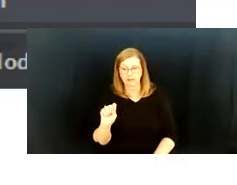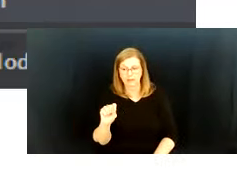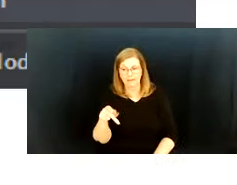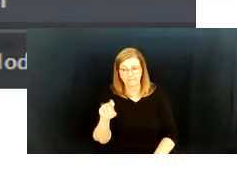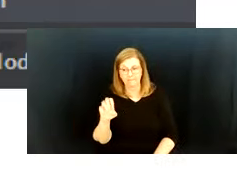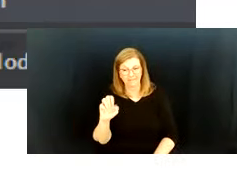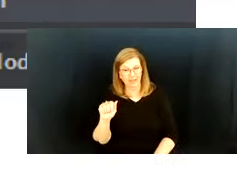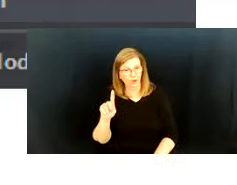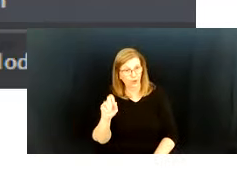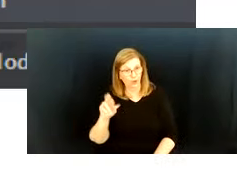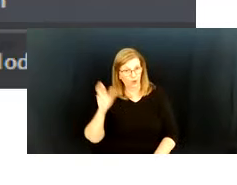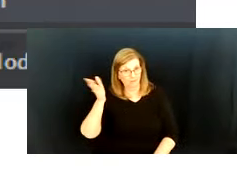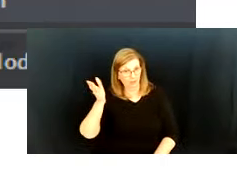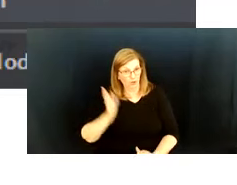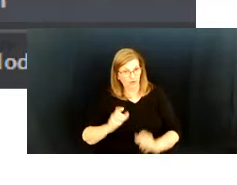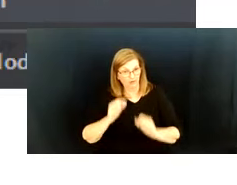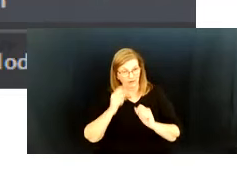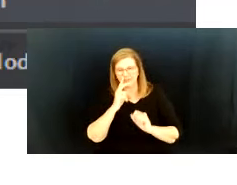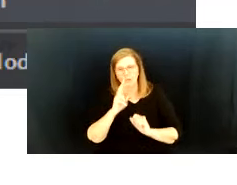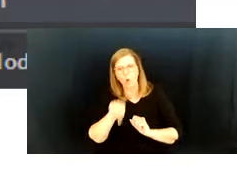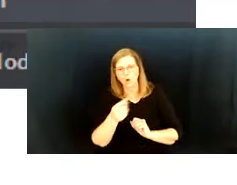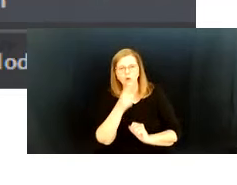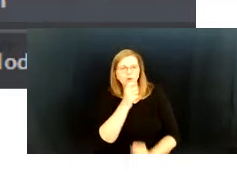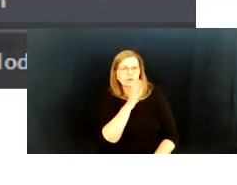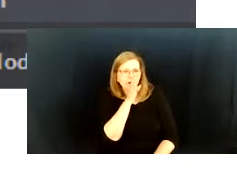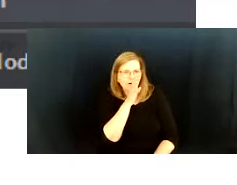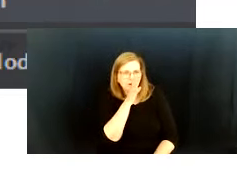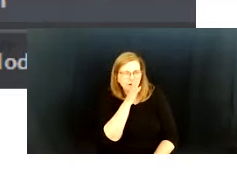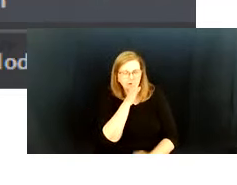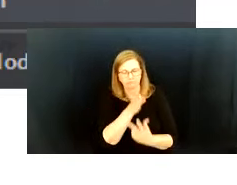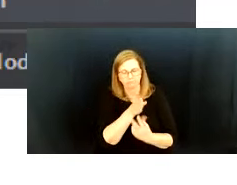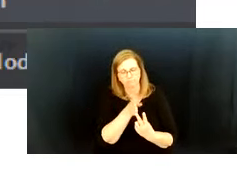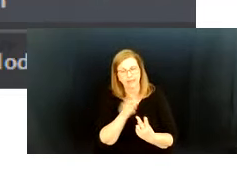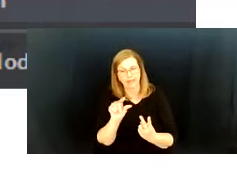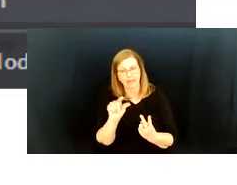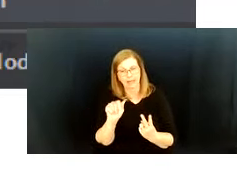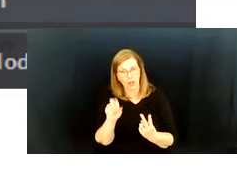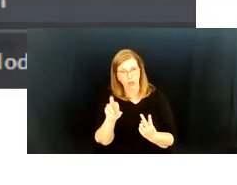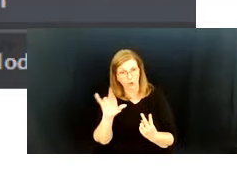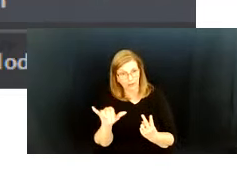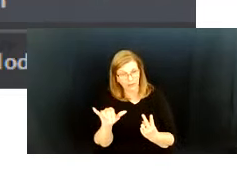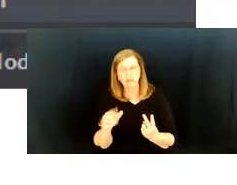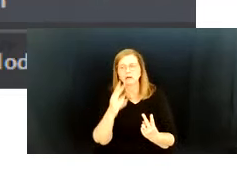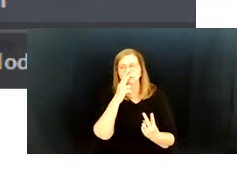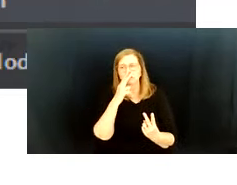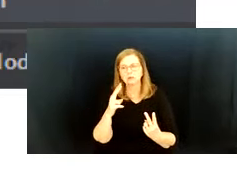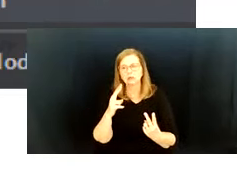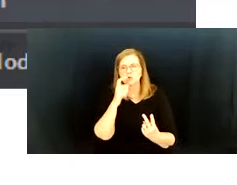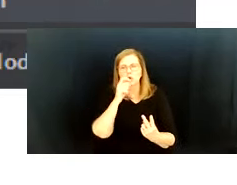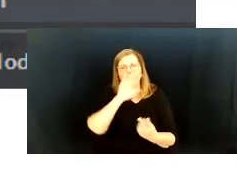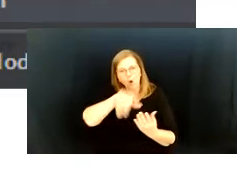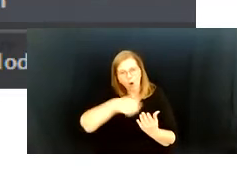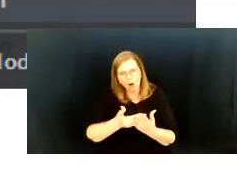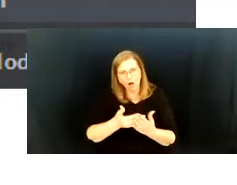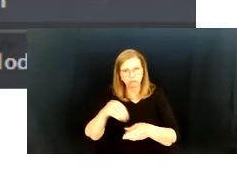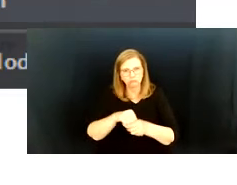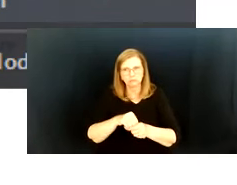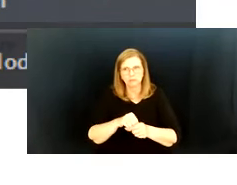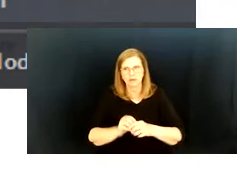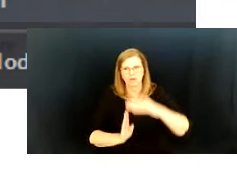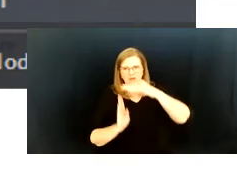current presenter's video, or gallery view to see videos of all participants. Top right